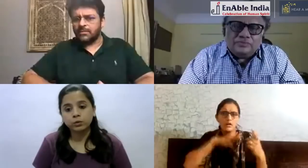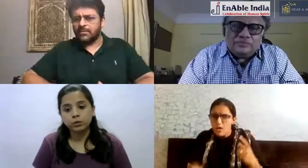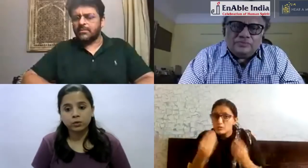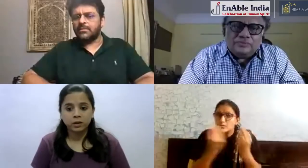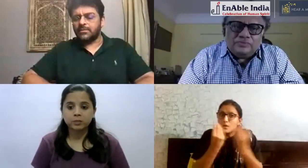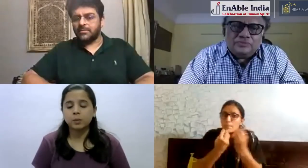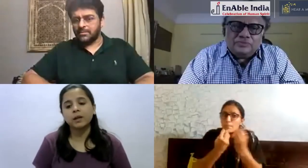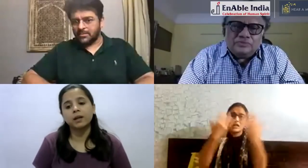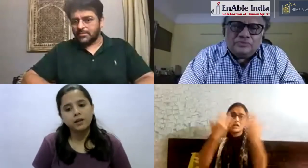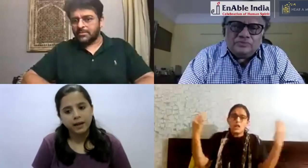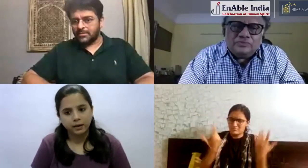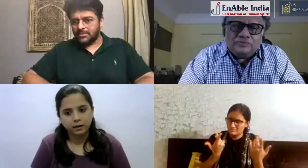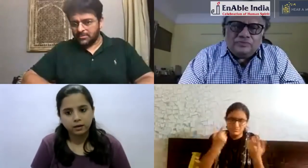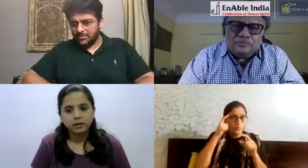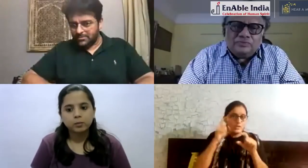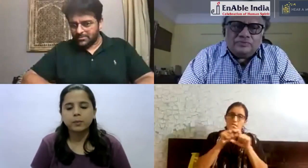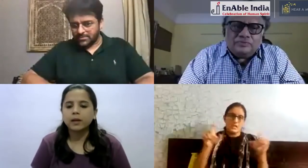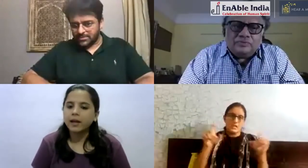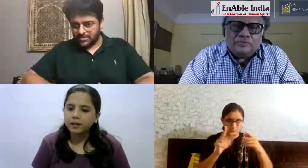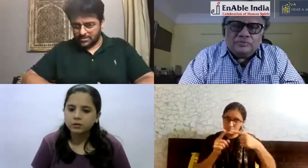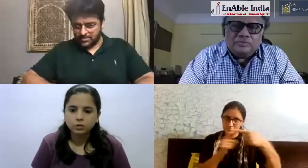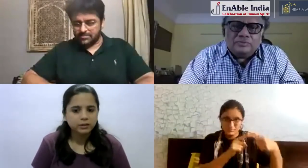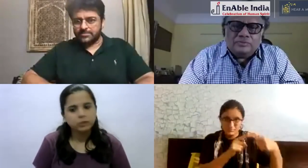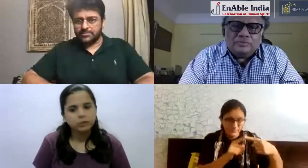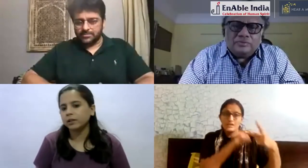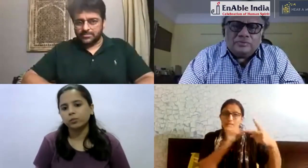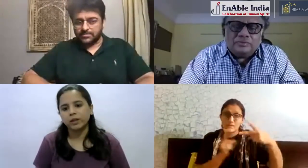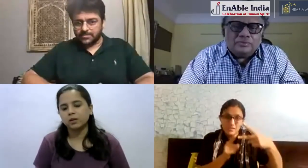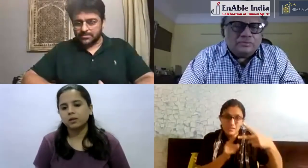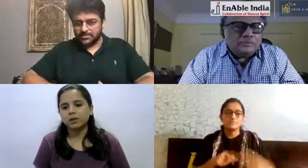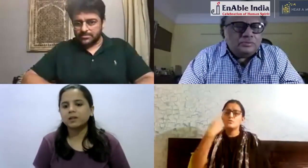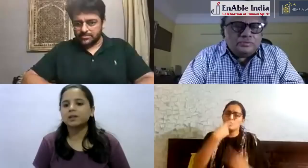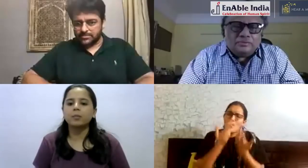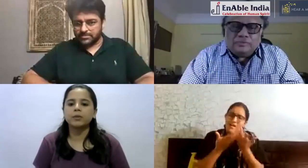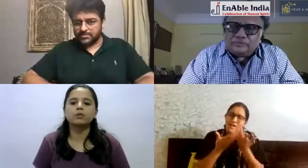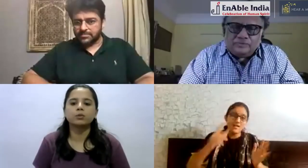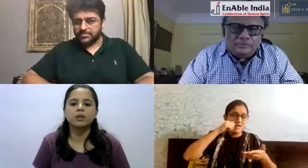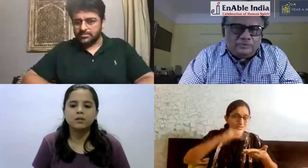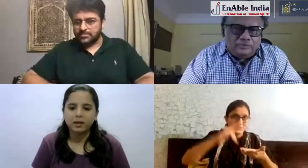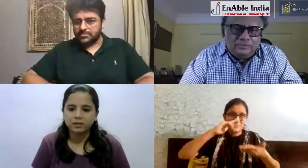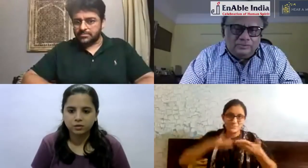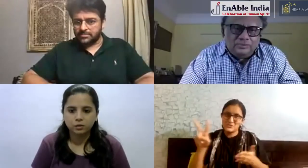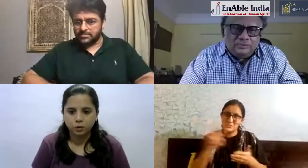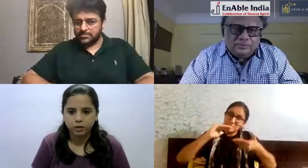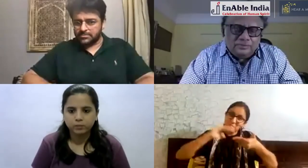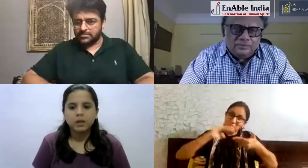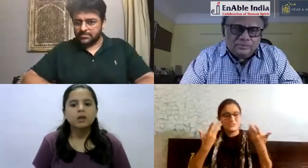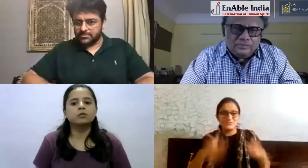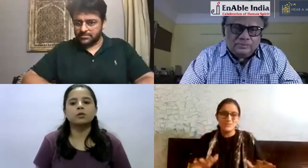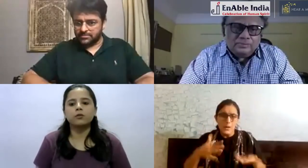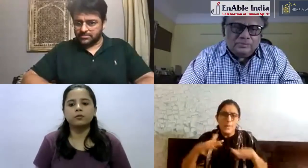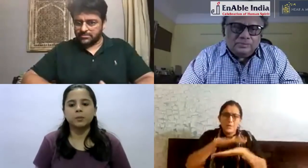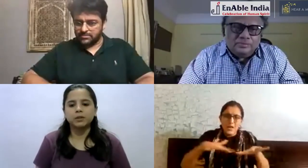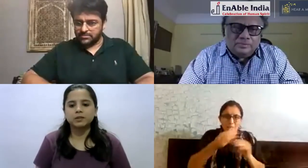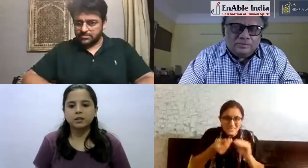after 2 to 3 days, people are getting died. People are dying. So it's not clear to me whether it's happening to the vaccination or what.